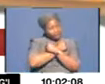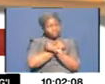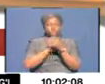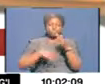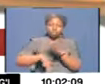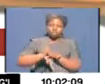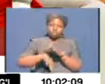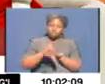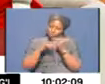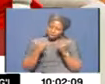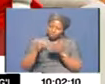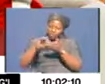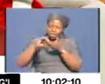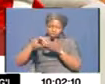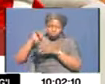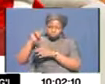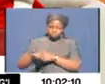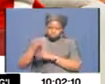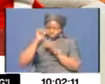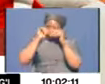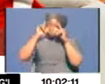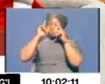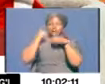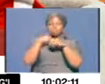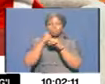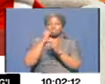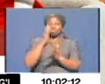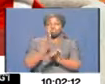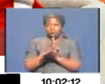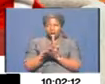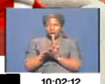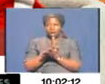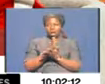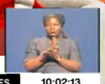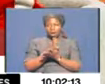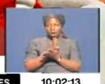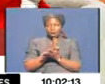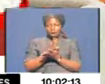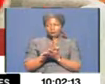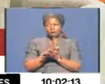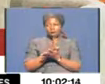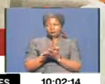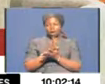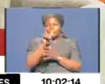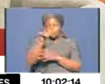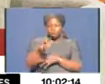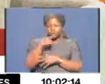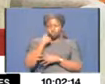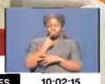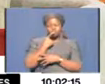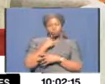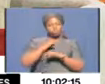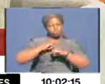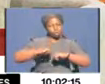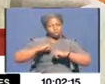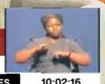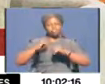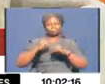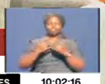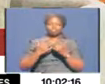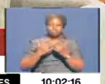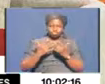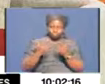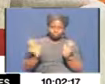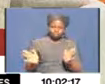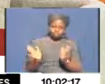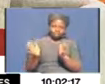up and make sure that he or the office rallies the clubs around the federation so